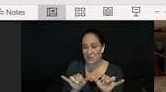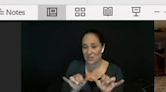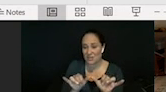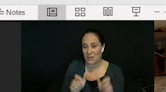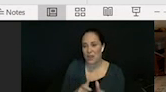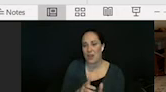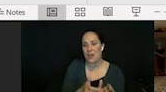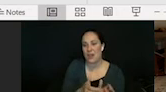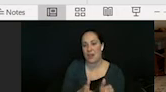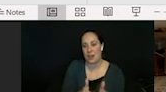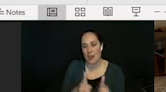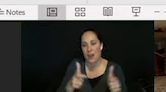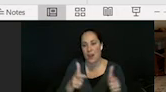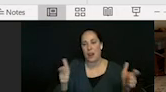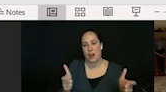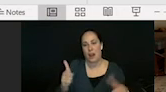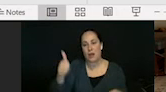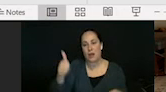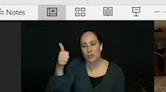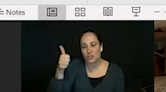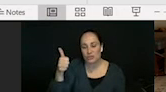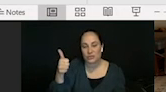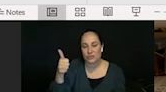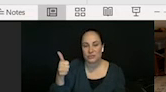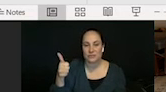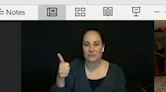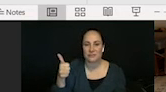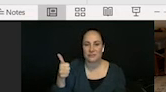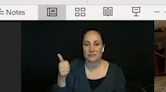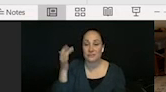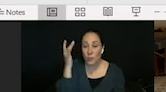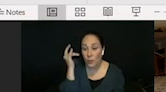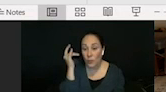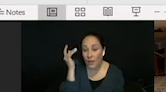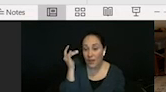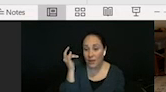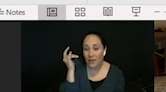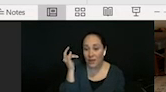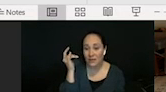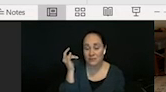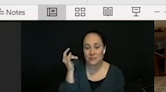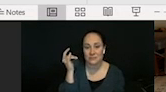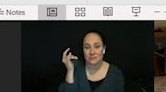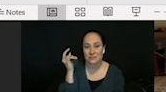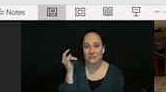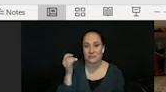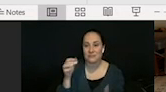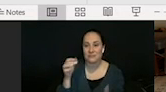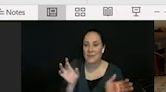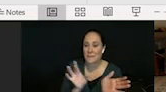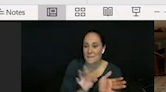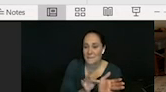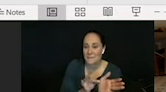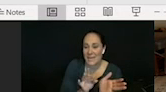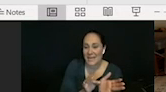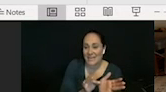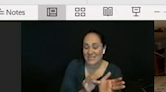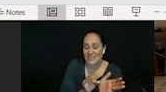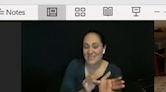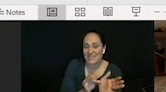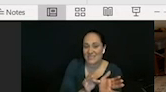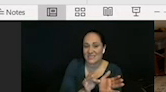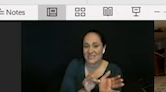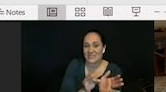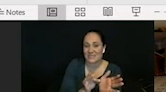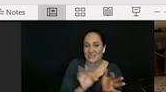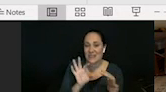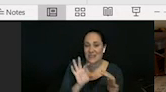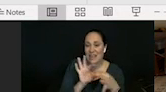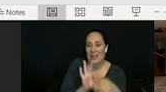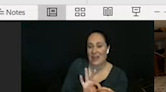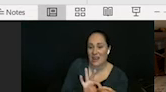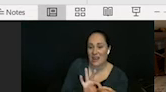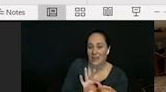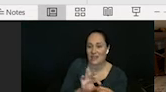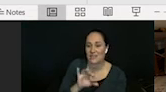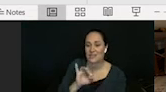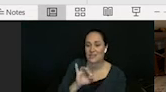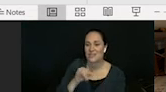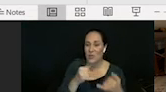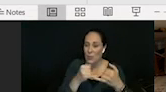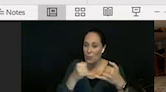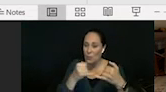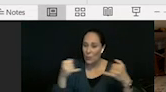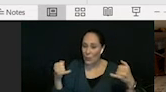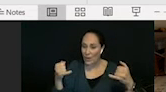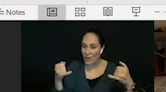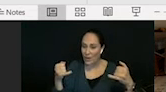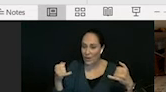And the reason we do that way is because these magnets make contact with the wire. As this magnet enters the wire,